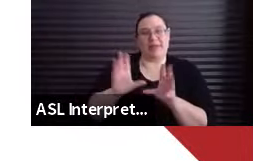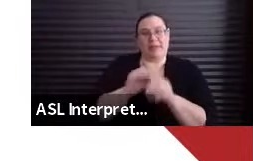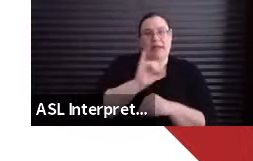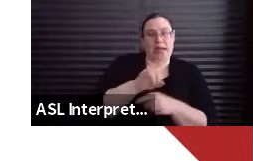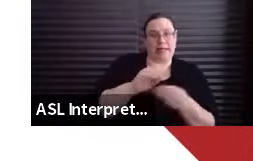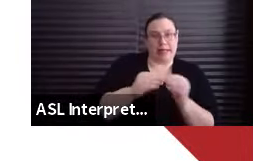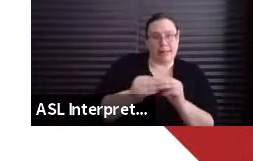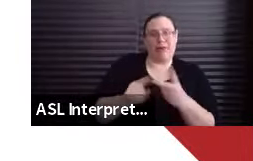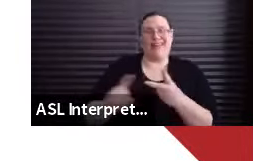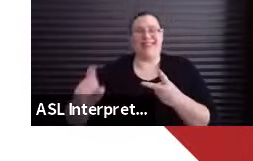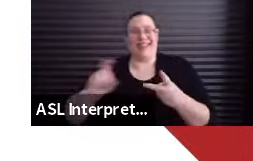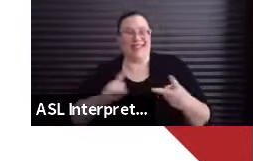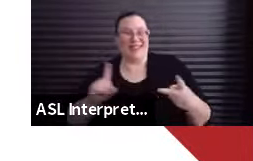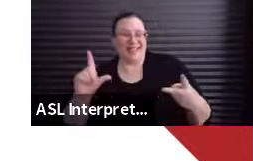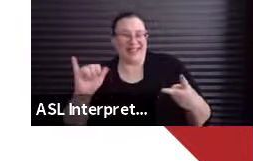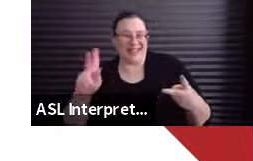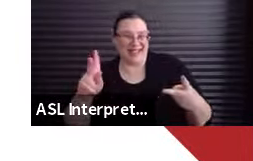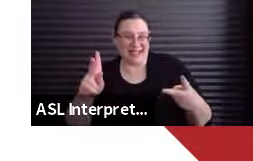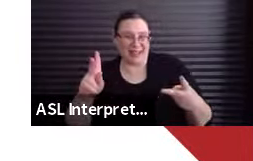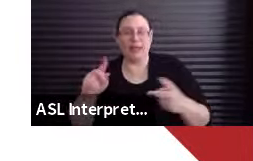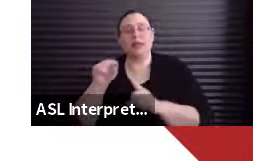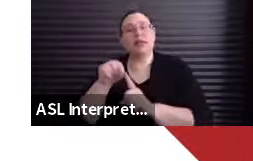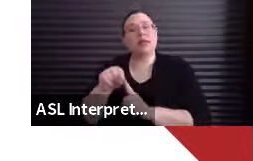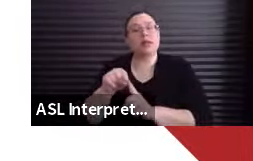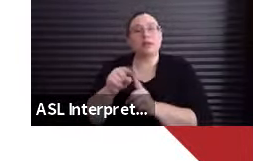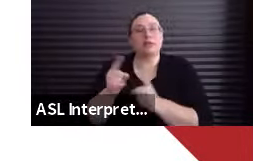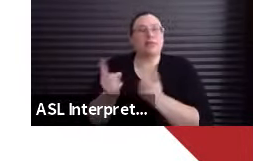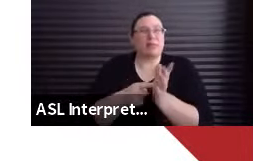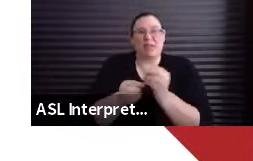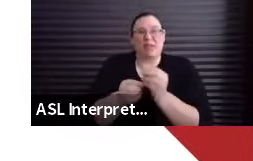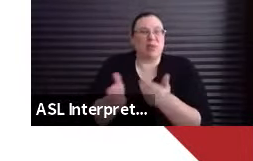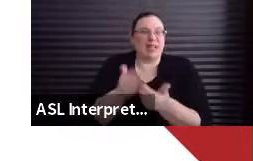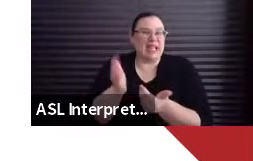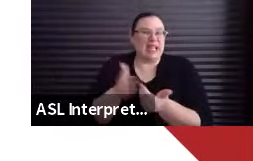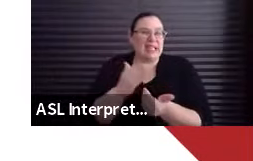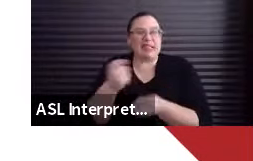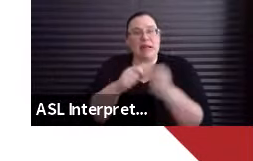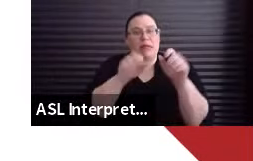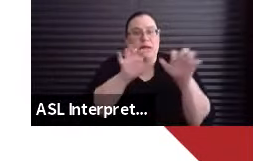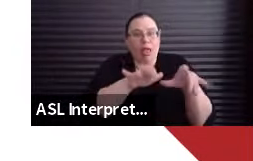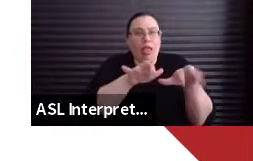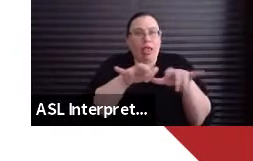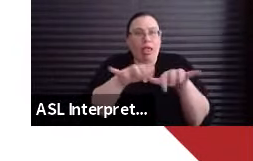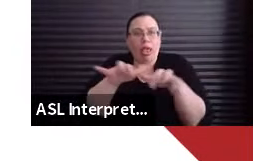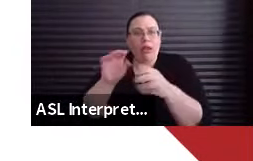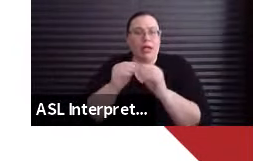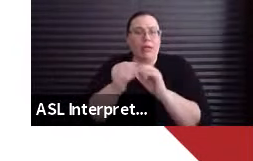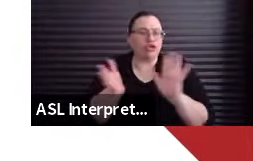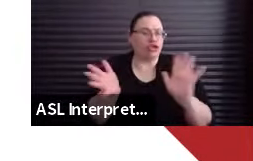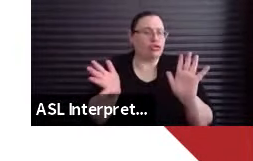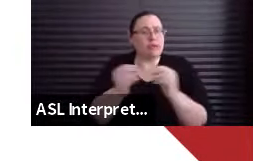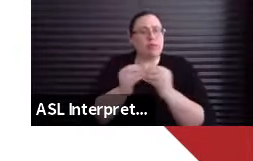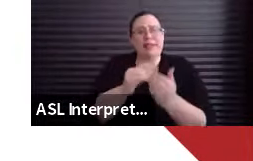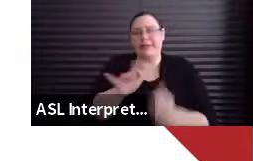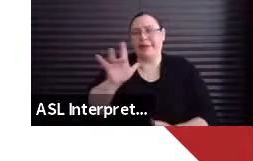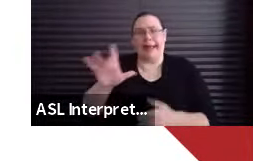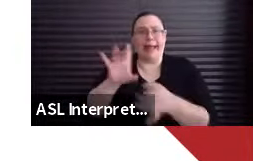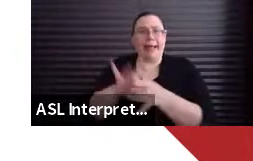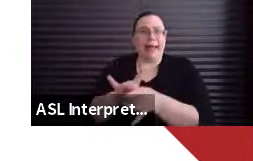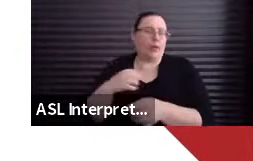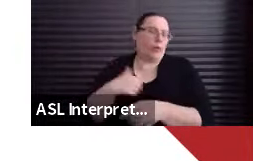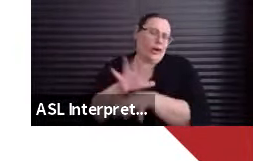link, because it's sometimes just easier versus instead of typing in a bunch of numbers, just clicking on a link. We're all used to that,